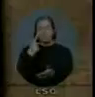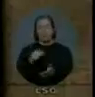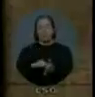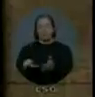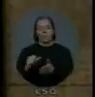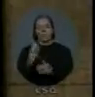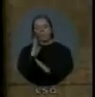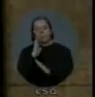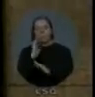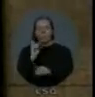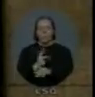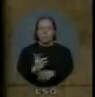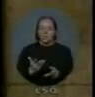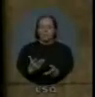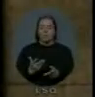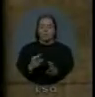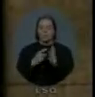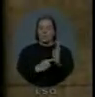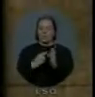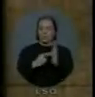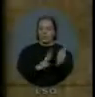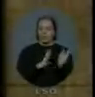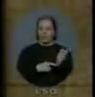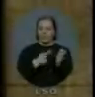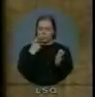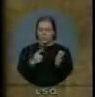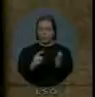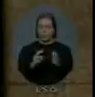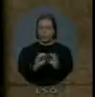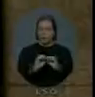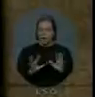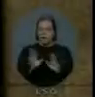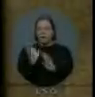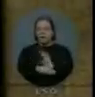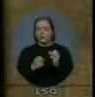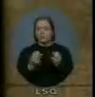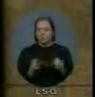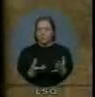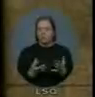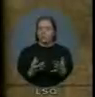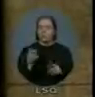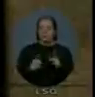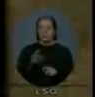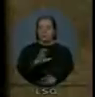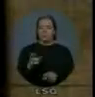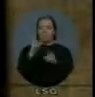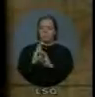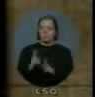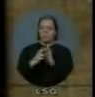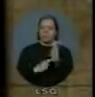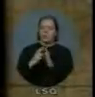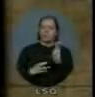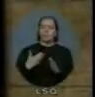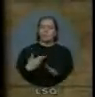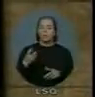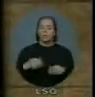for a reason, to ensure accountability and transparency in government. Average Canadians play by the rules. Why does she think she can break those